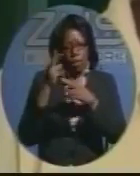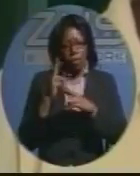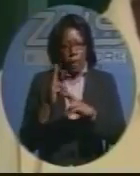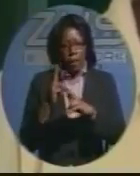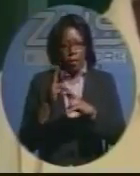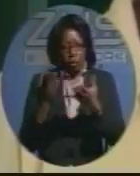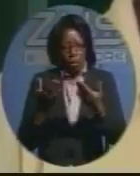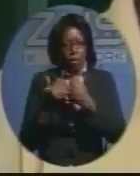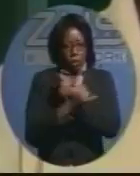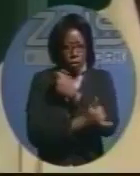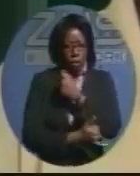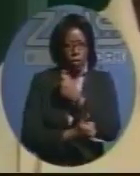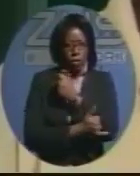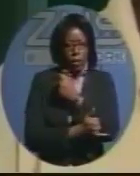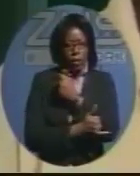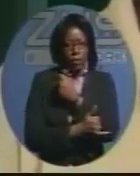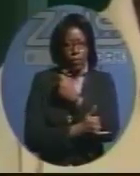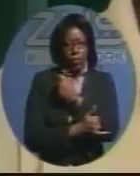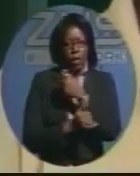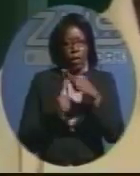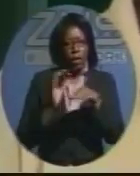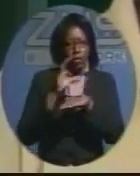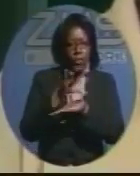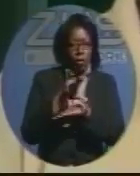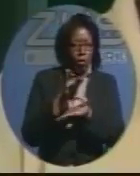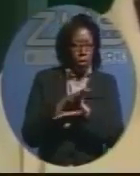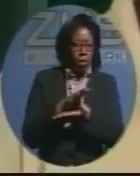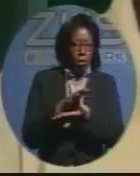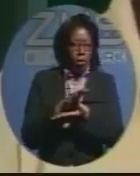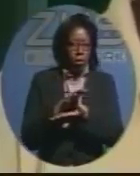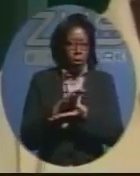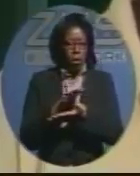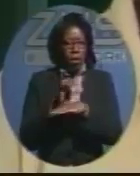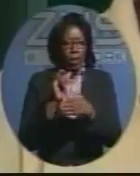in our country as a whole, enforcement is going to be the only